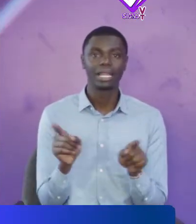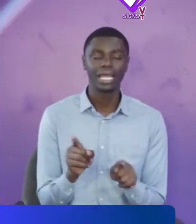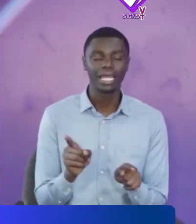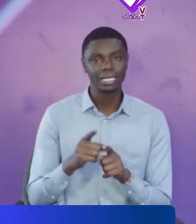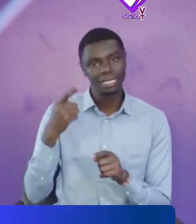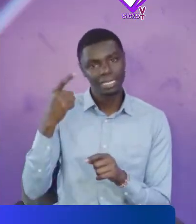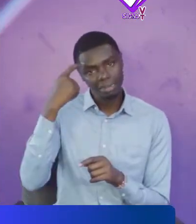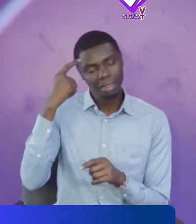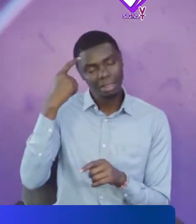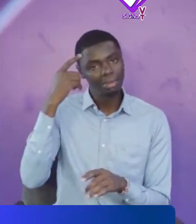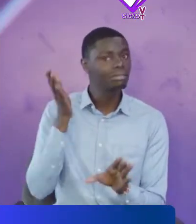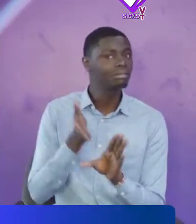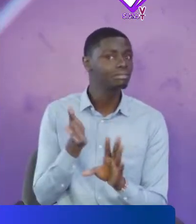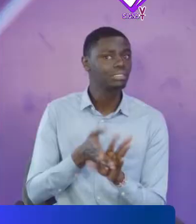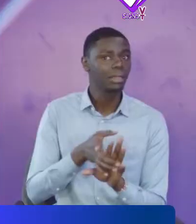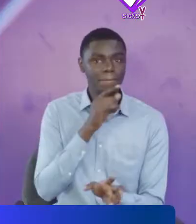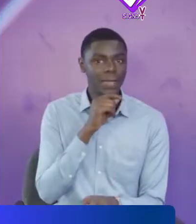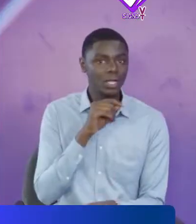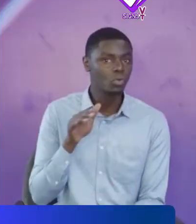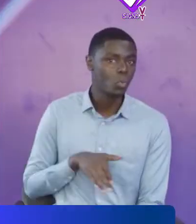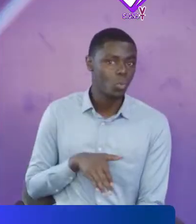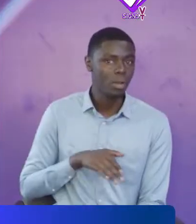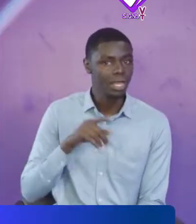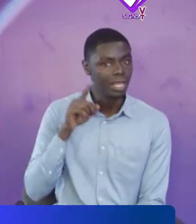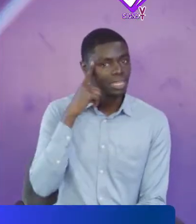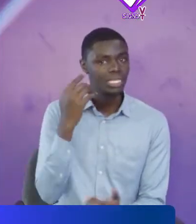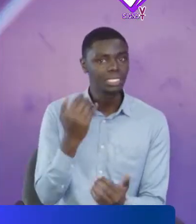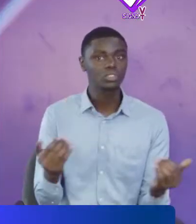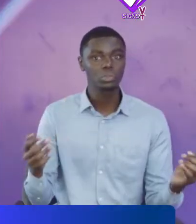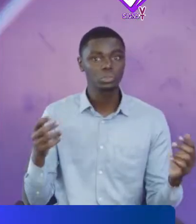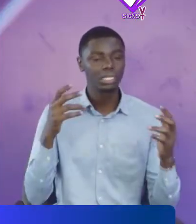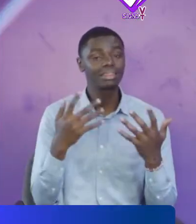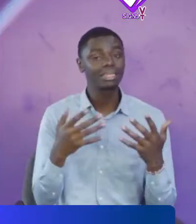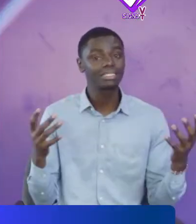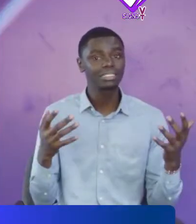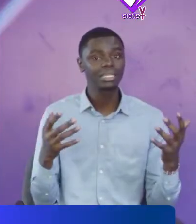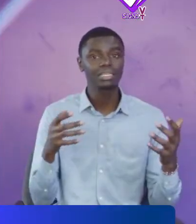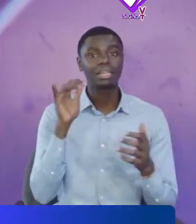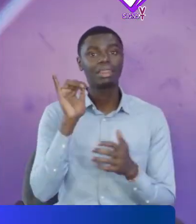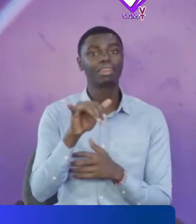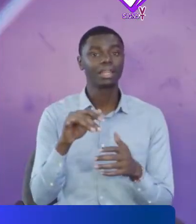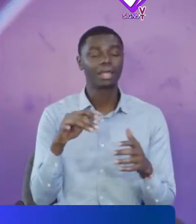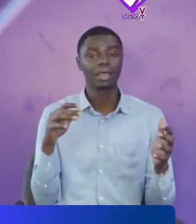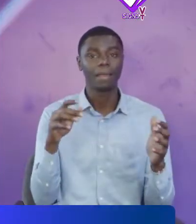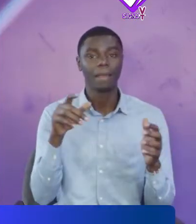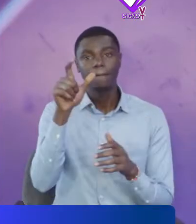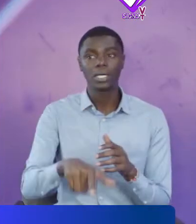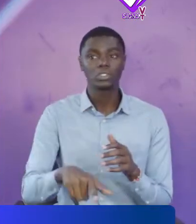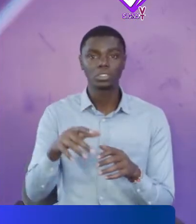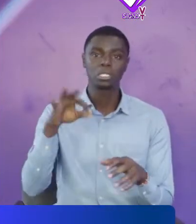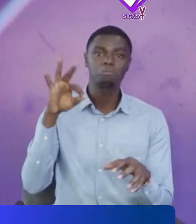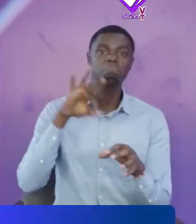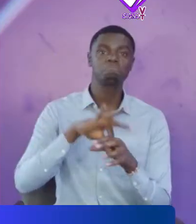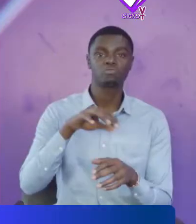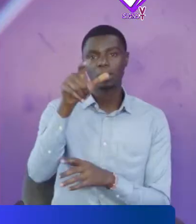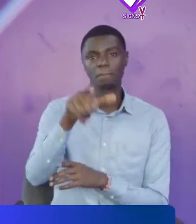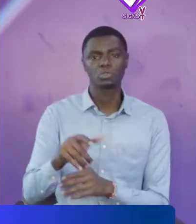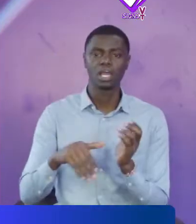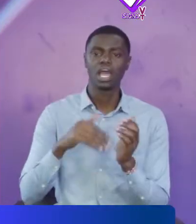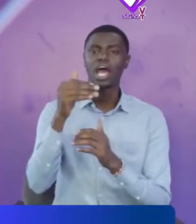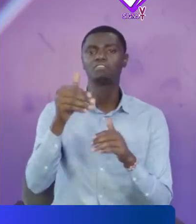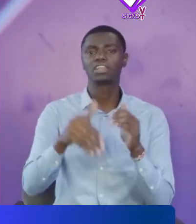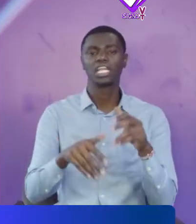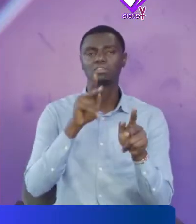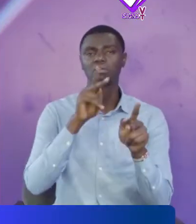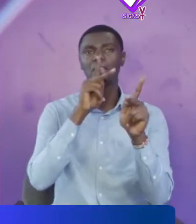madman or a mad woman, things that children should not even see in public, then that person makes somebody gets elected. Then after election, then start